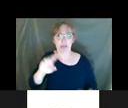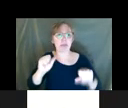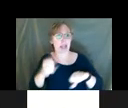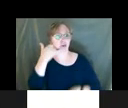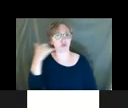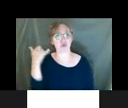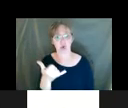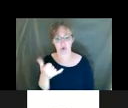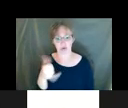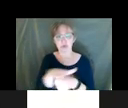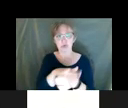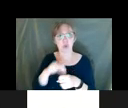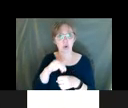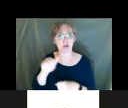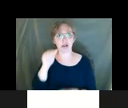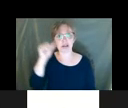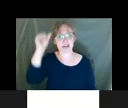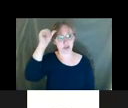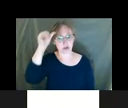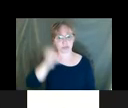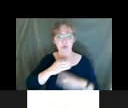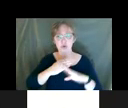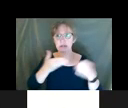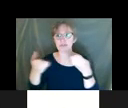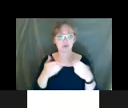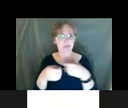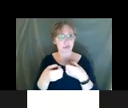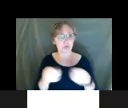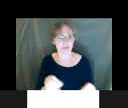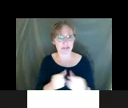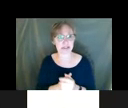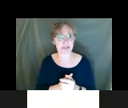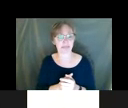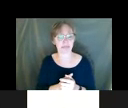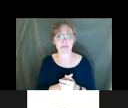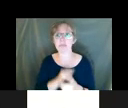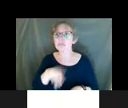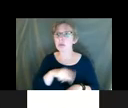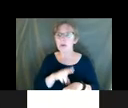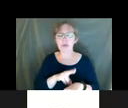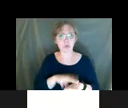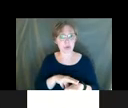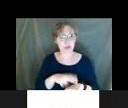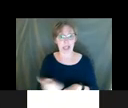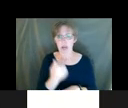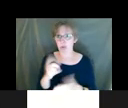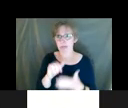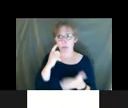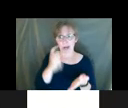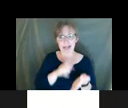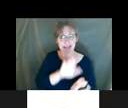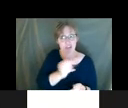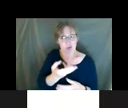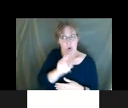the local adult protective services. Of course, individuals who recognize their own need for